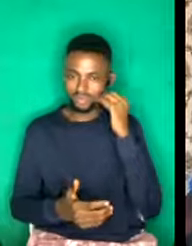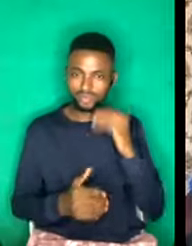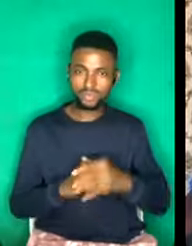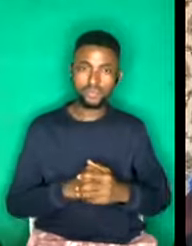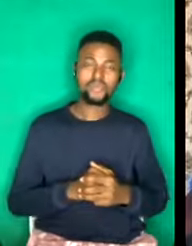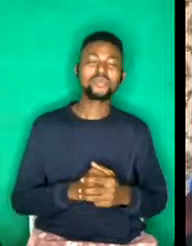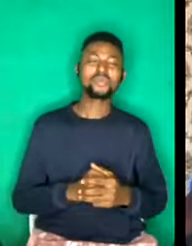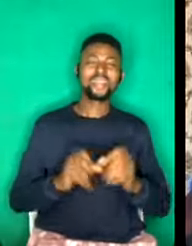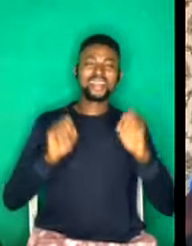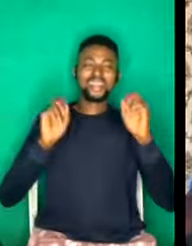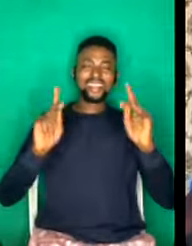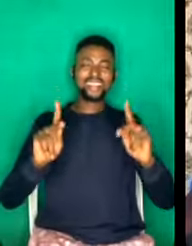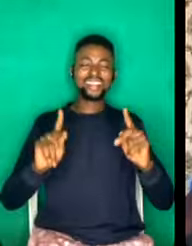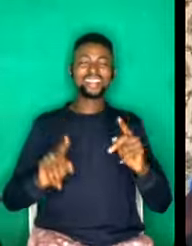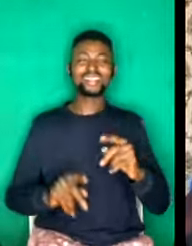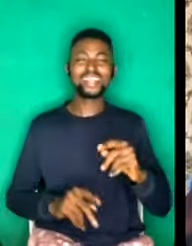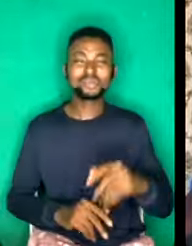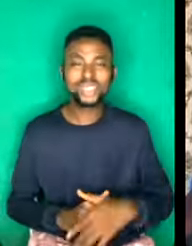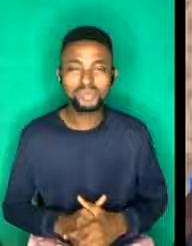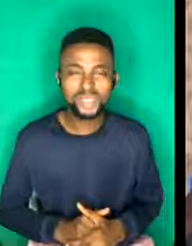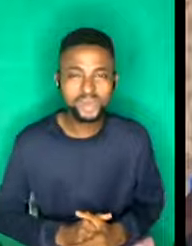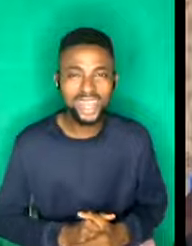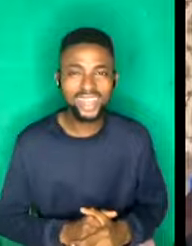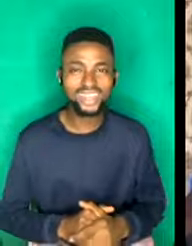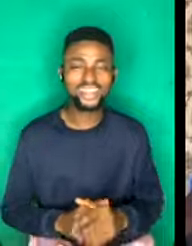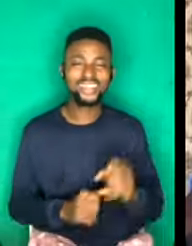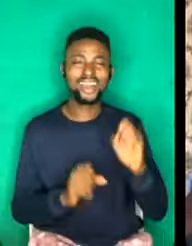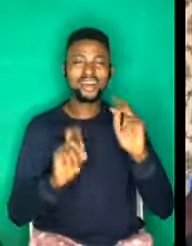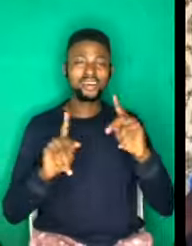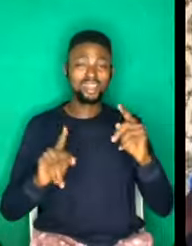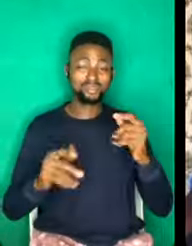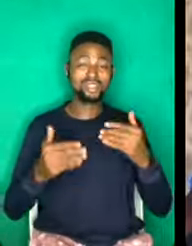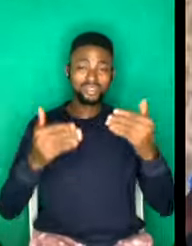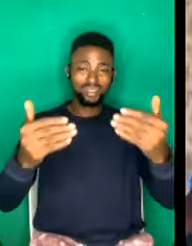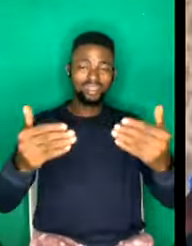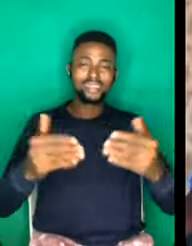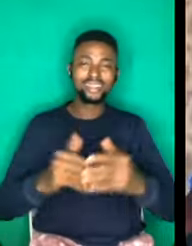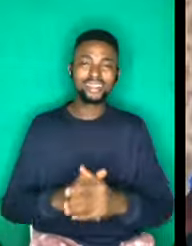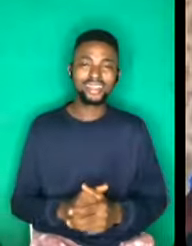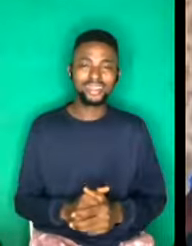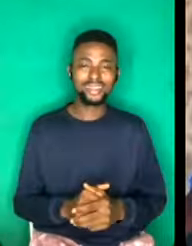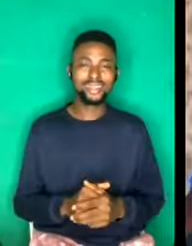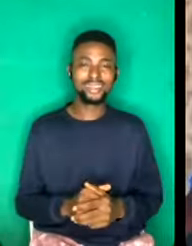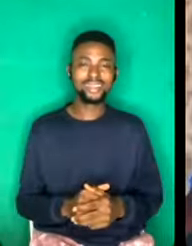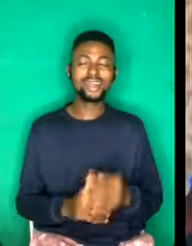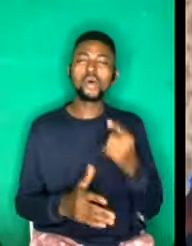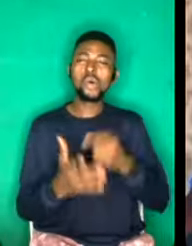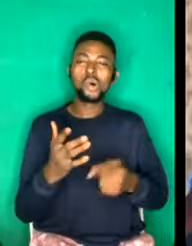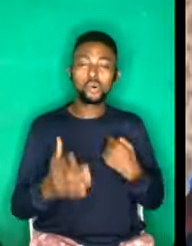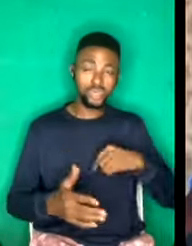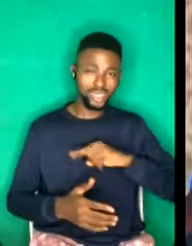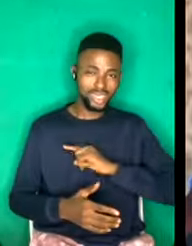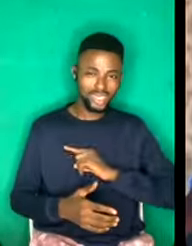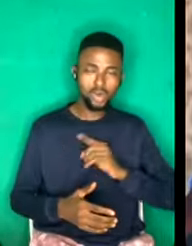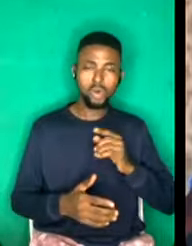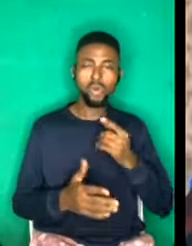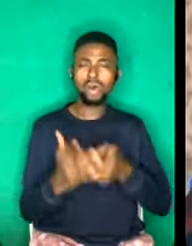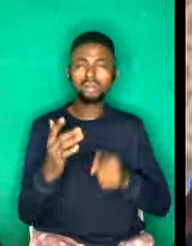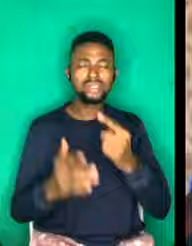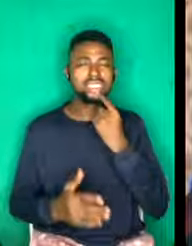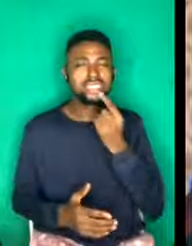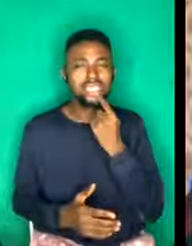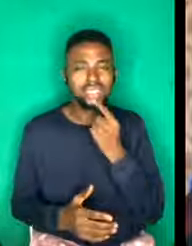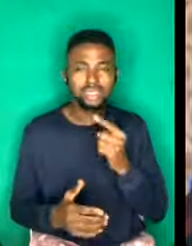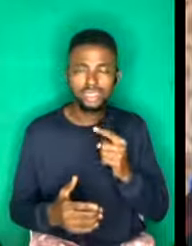Mr. Observer, are you with us? Yes, please go ahead. So, what will you say that you've done to your